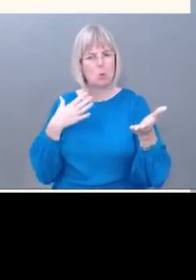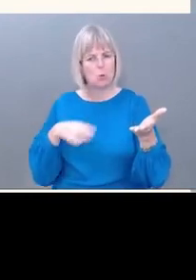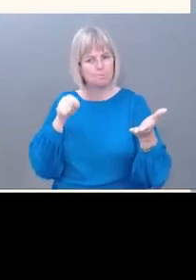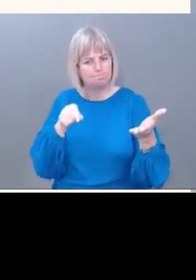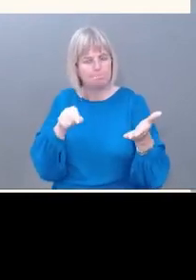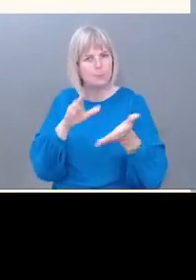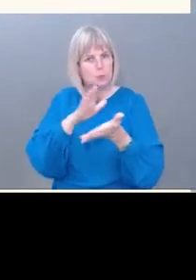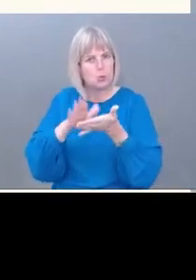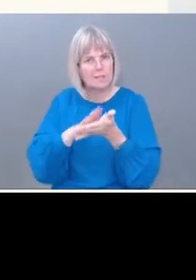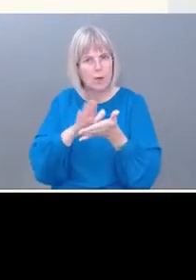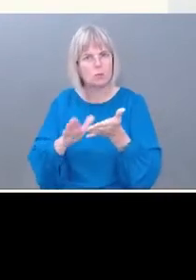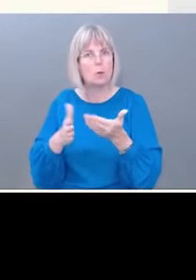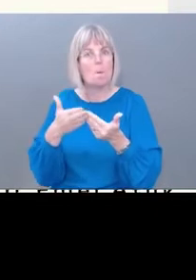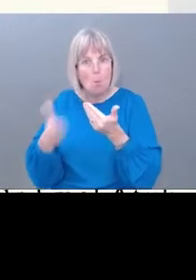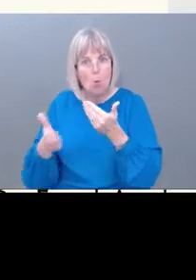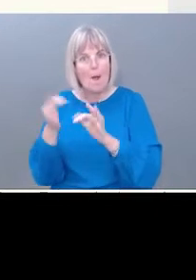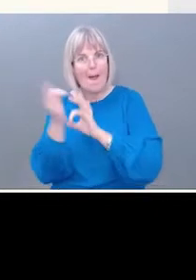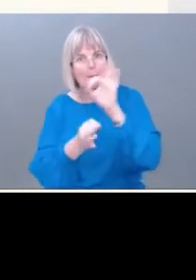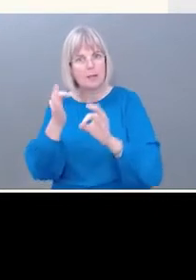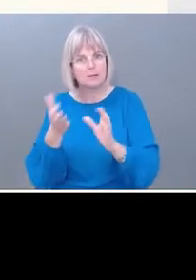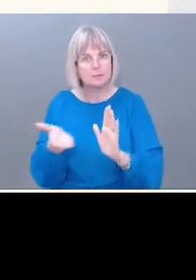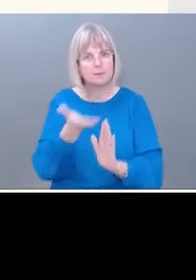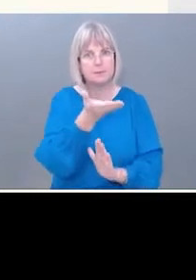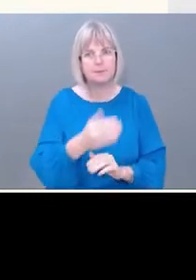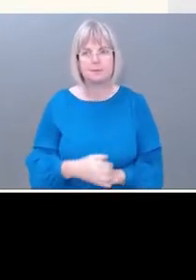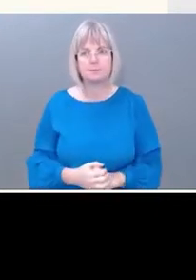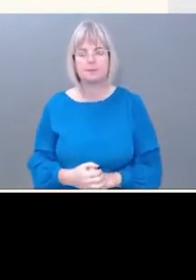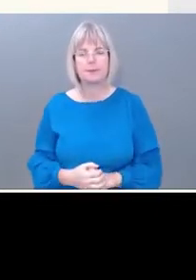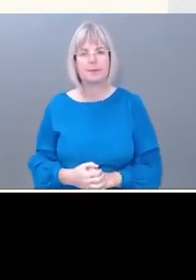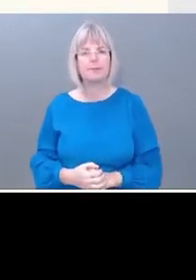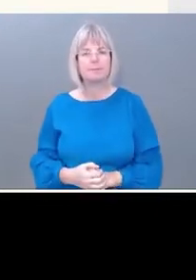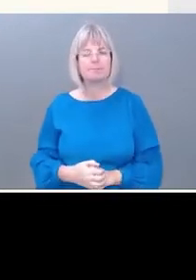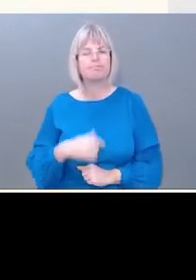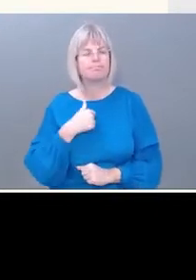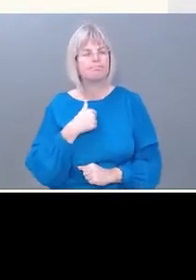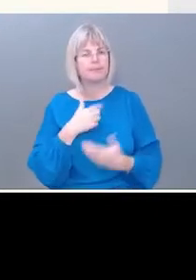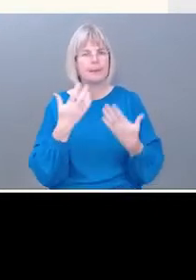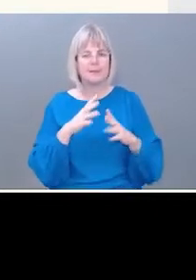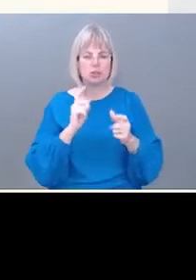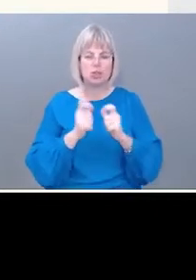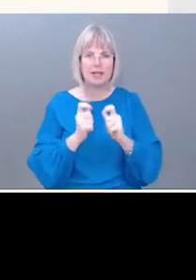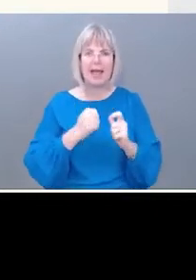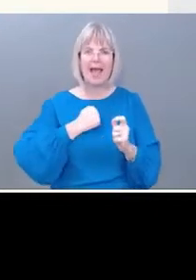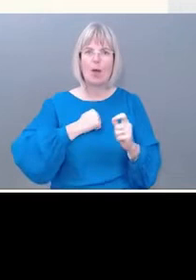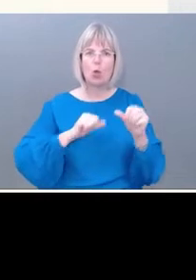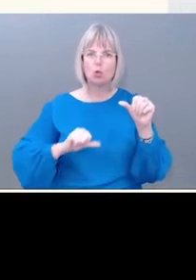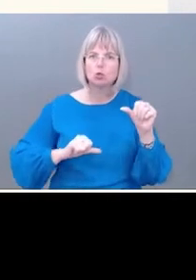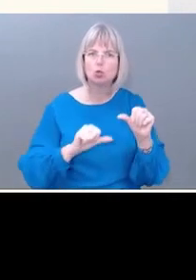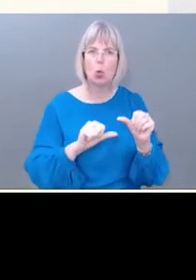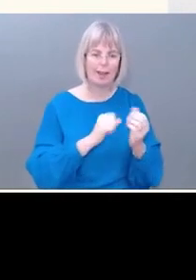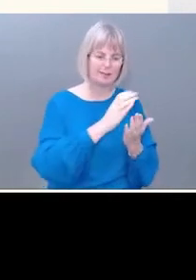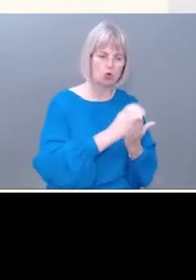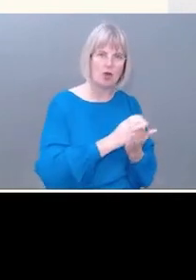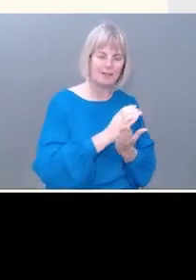applicants being successful. We've made some changes to our shortlisting criteria just to kind of help it be